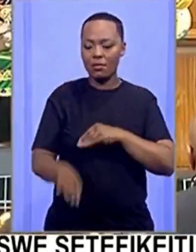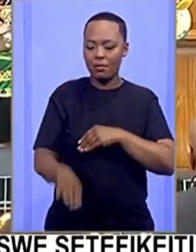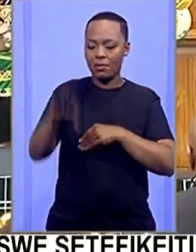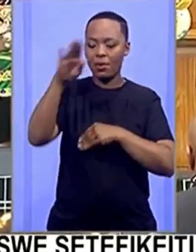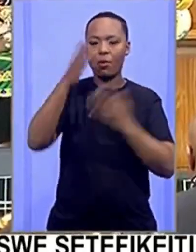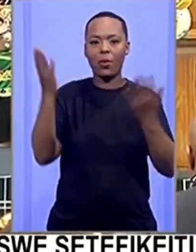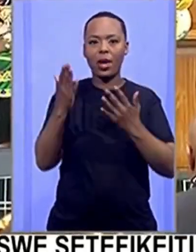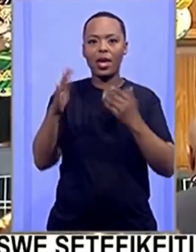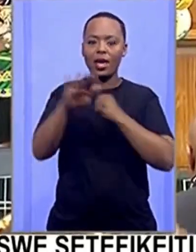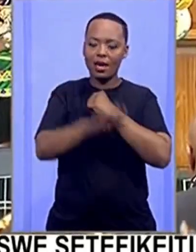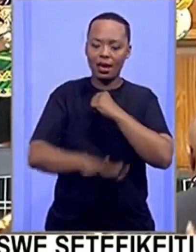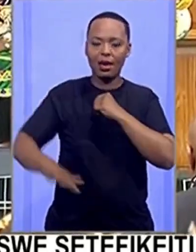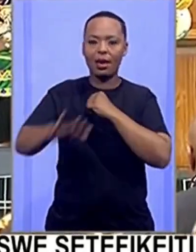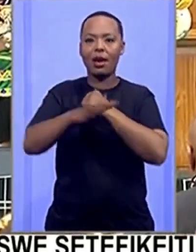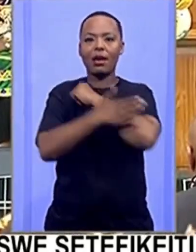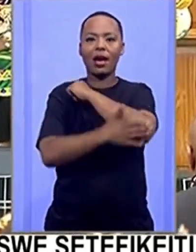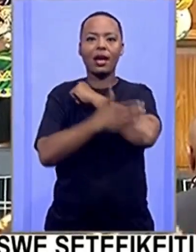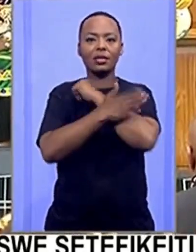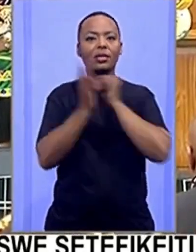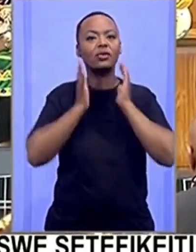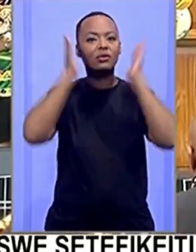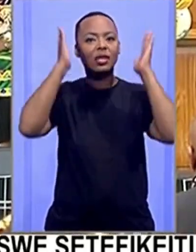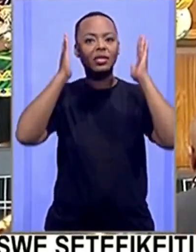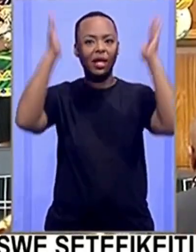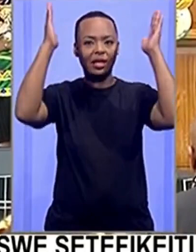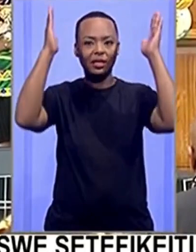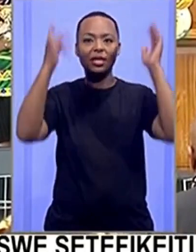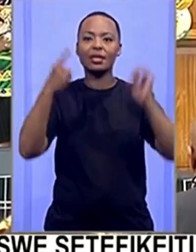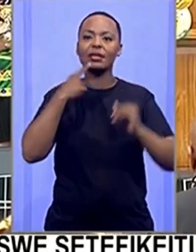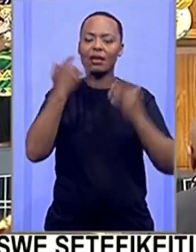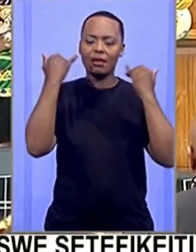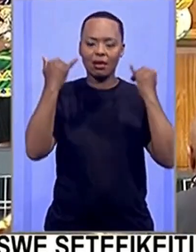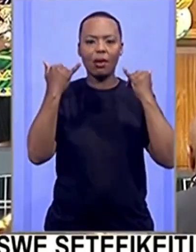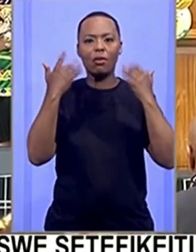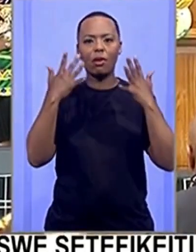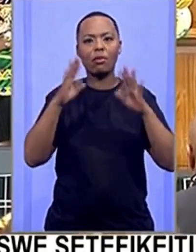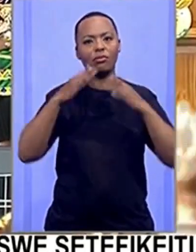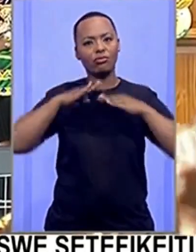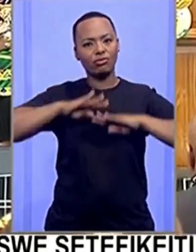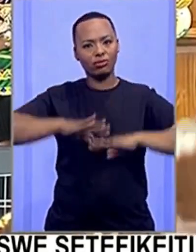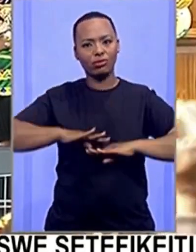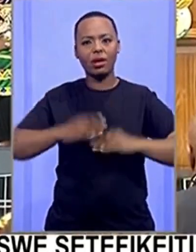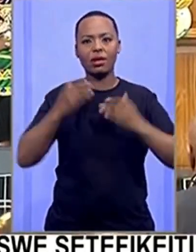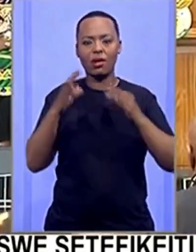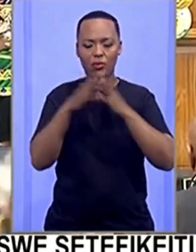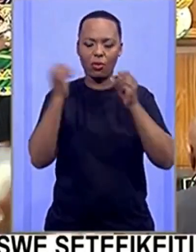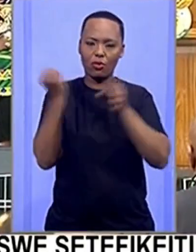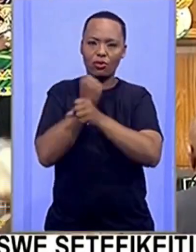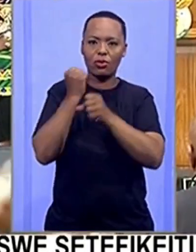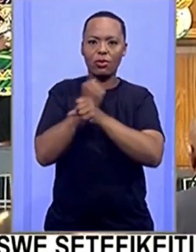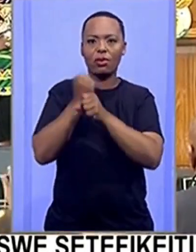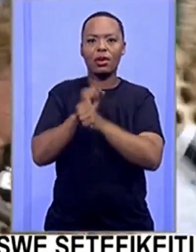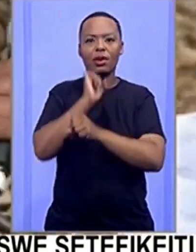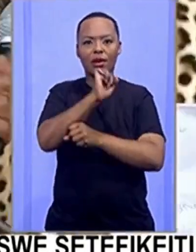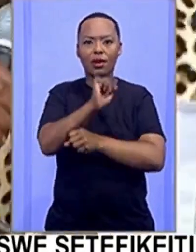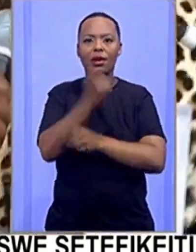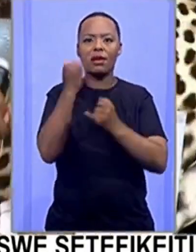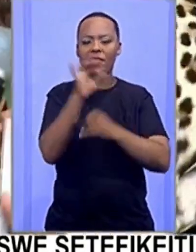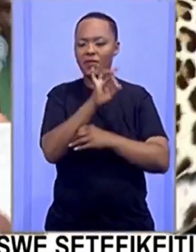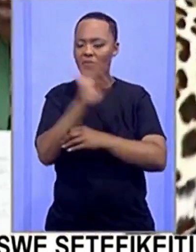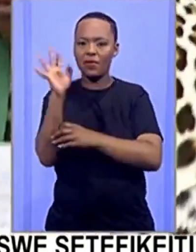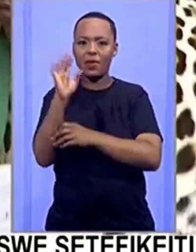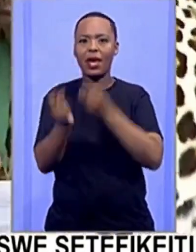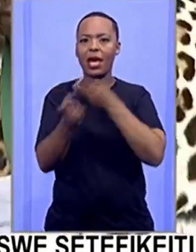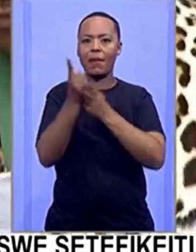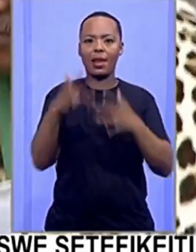Swaziland. Gongwe yo ke monna yo ikutlwang fa koneseditse tiro ya gagwe bontsi bo bona tiragalo ya mothale ono gangwe fela mo